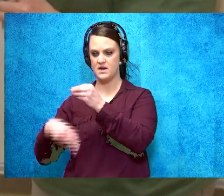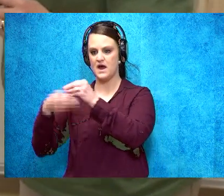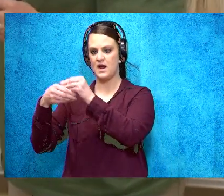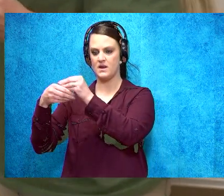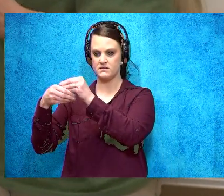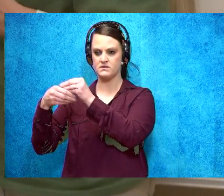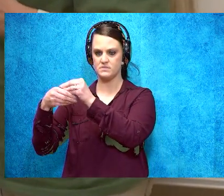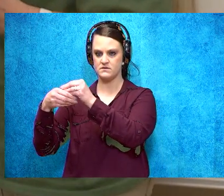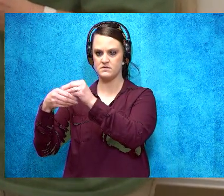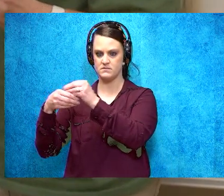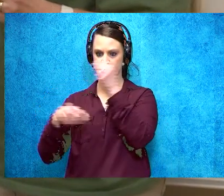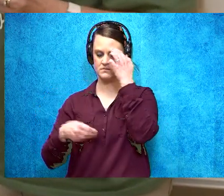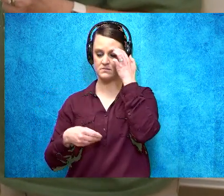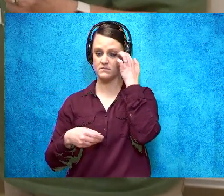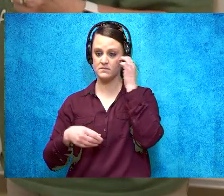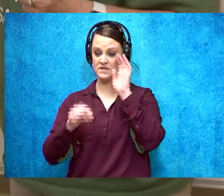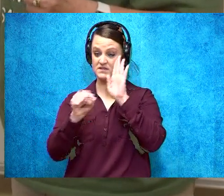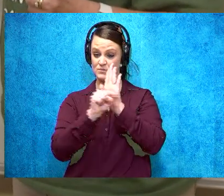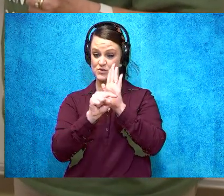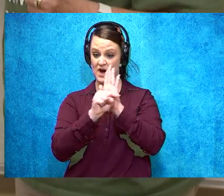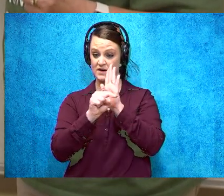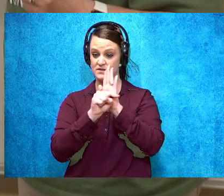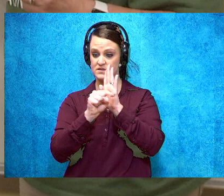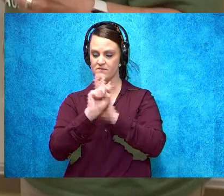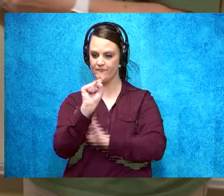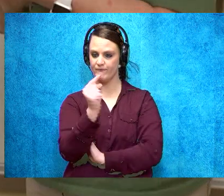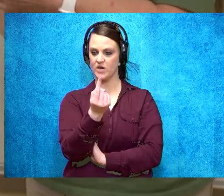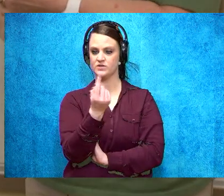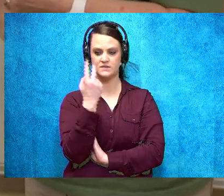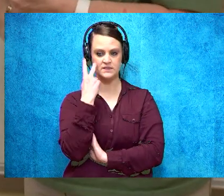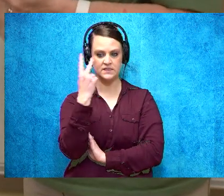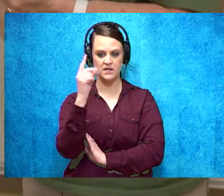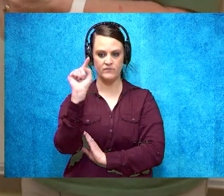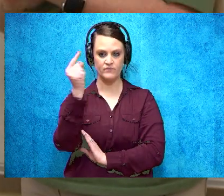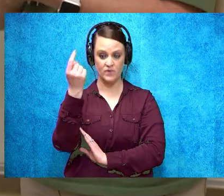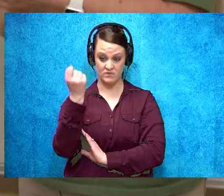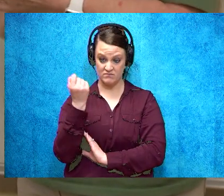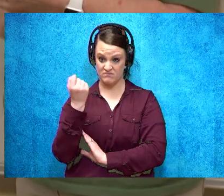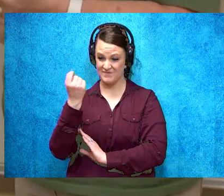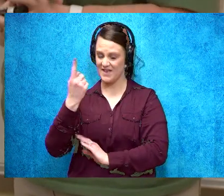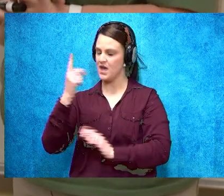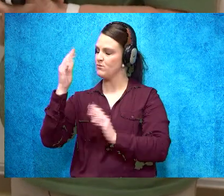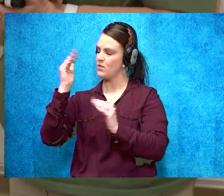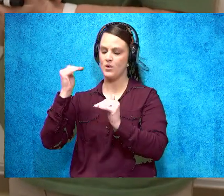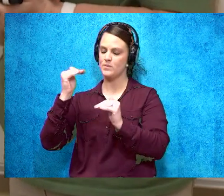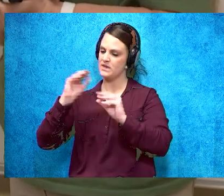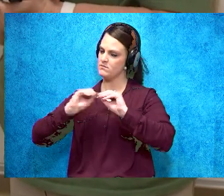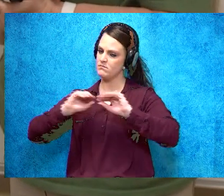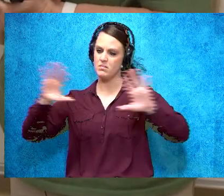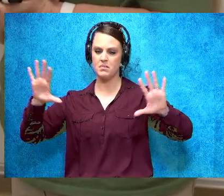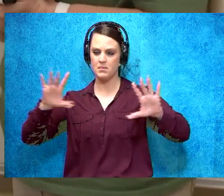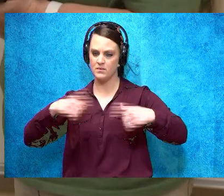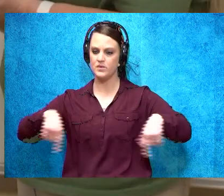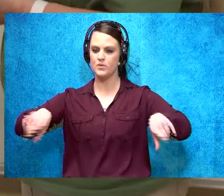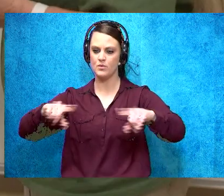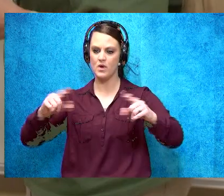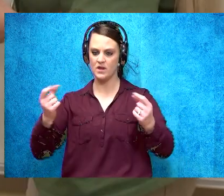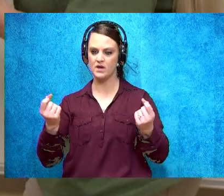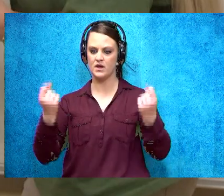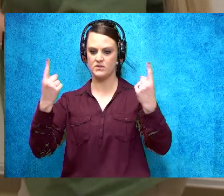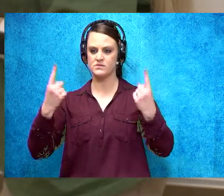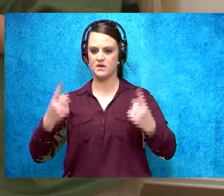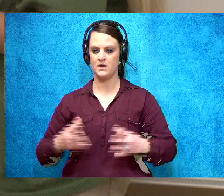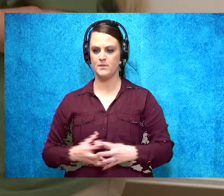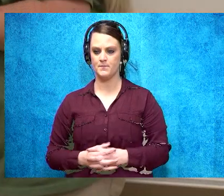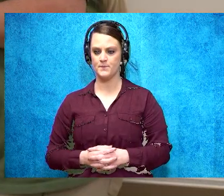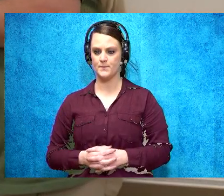because it comes before addition. Does that make more? I'm hoping that makes more sense to you.